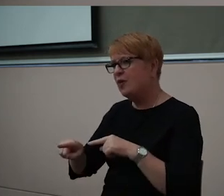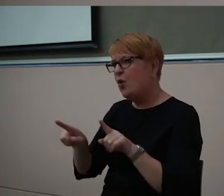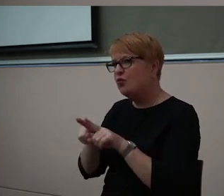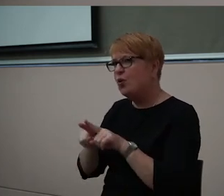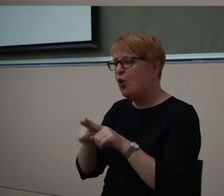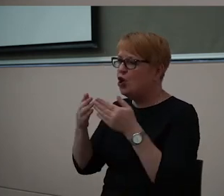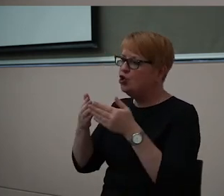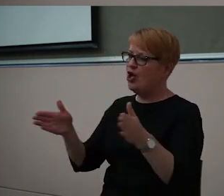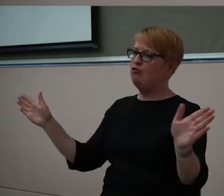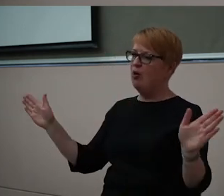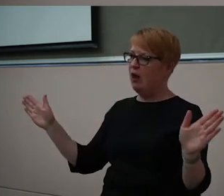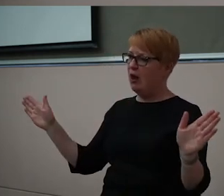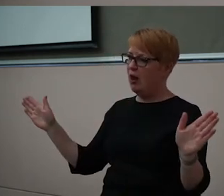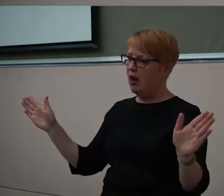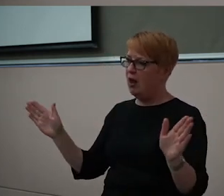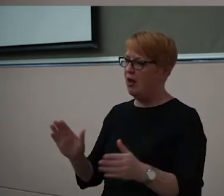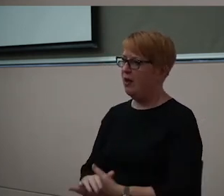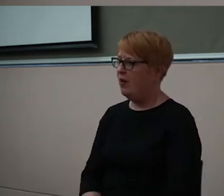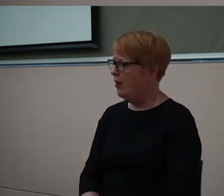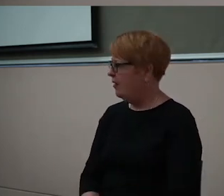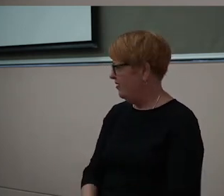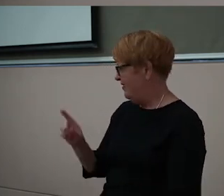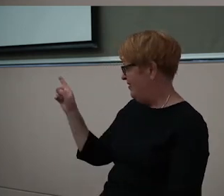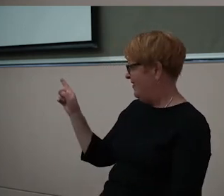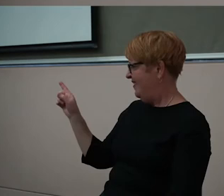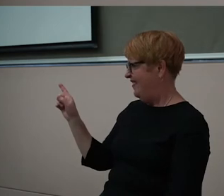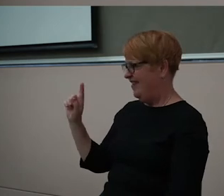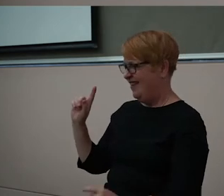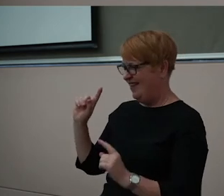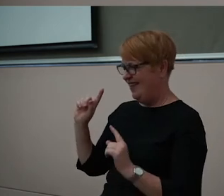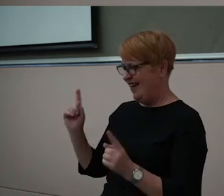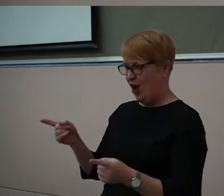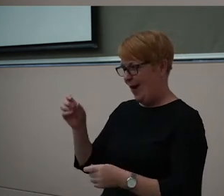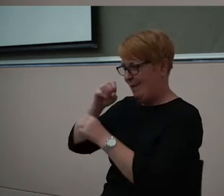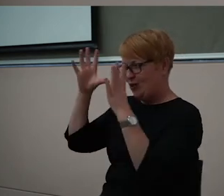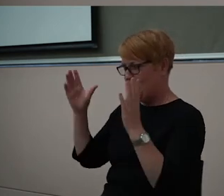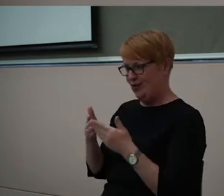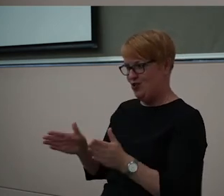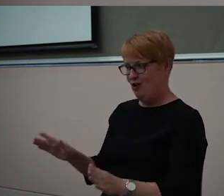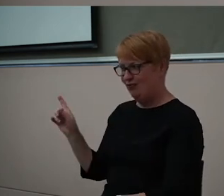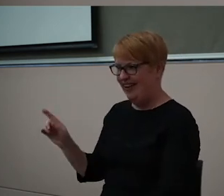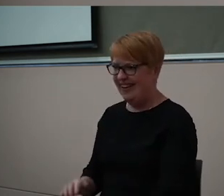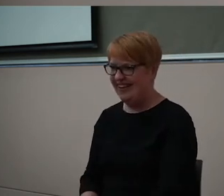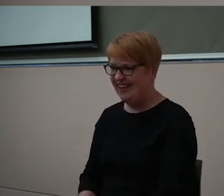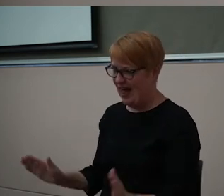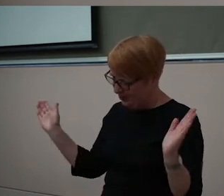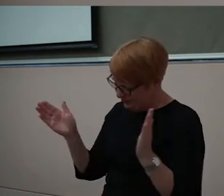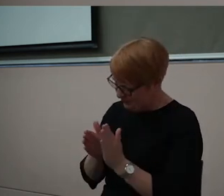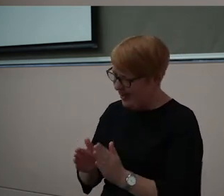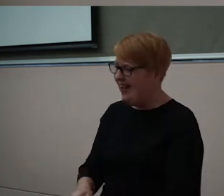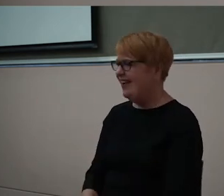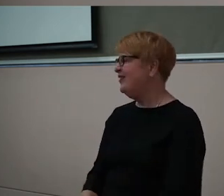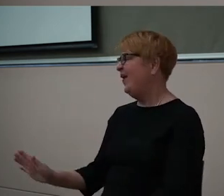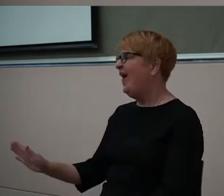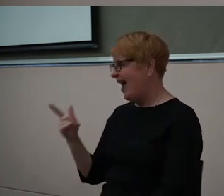testimony and the testimony of your own, because that's in these films as well, like you, there's a